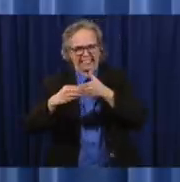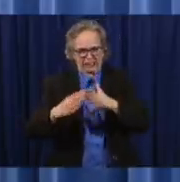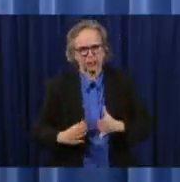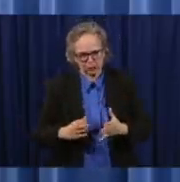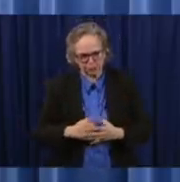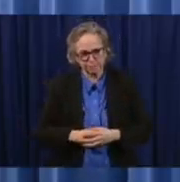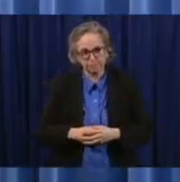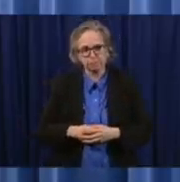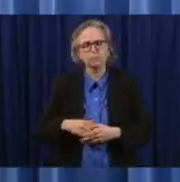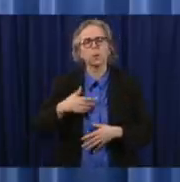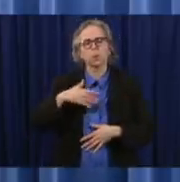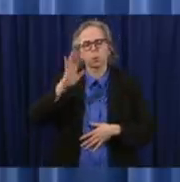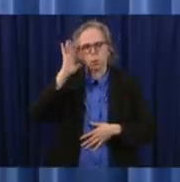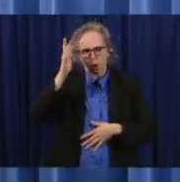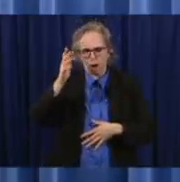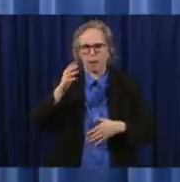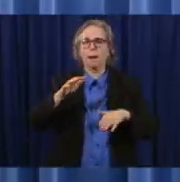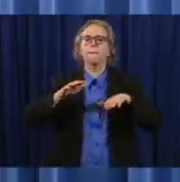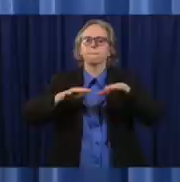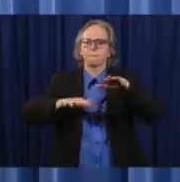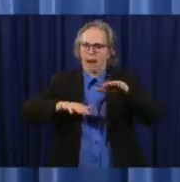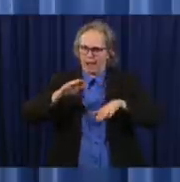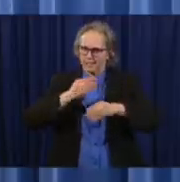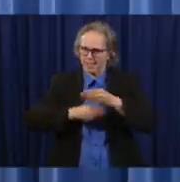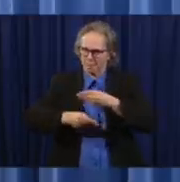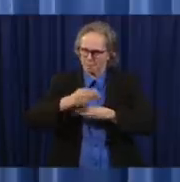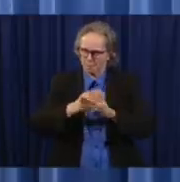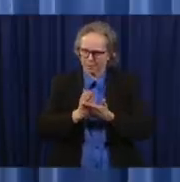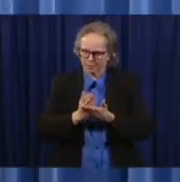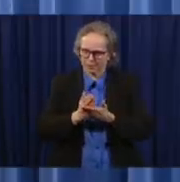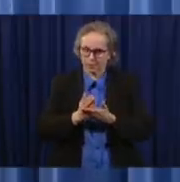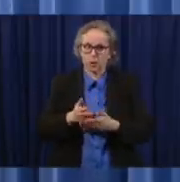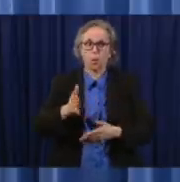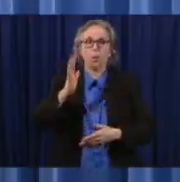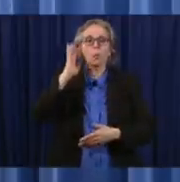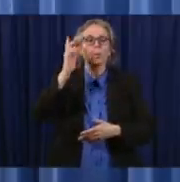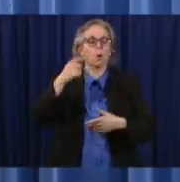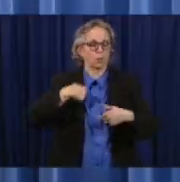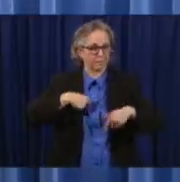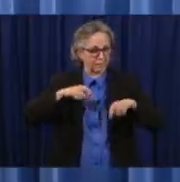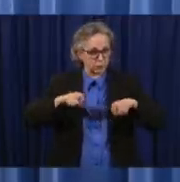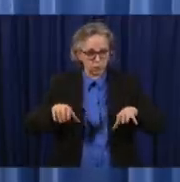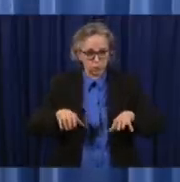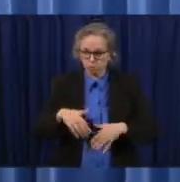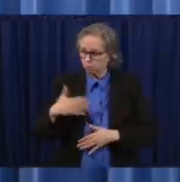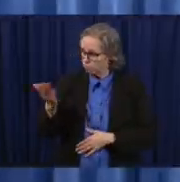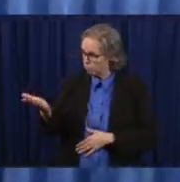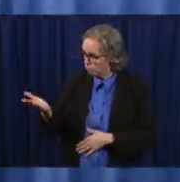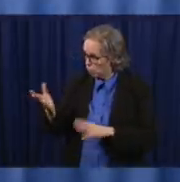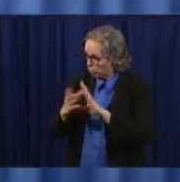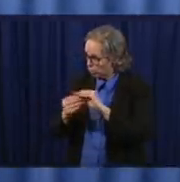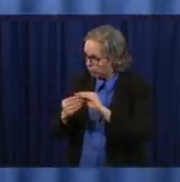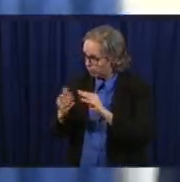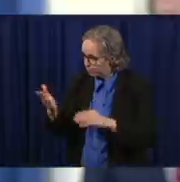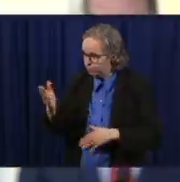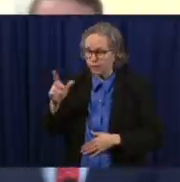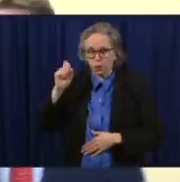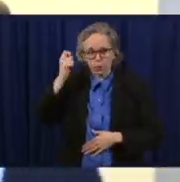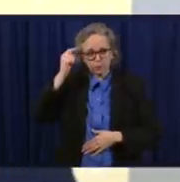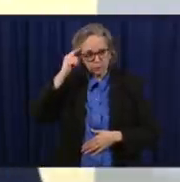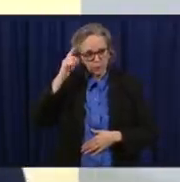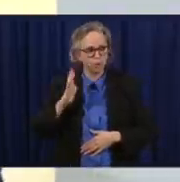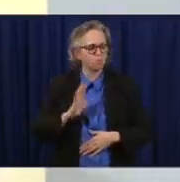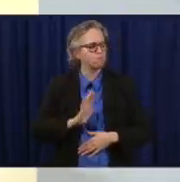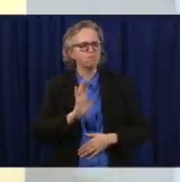budget. We'll do what we need to do. John, do you want to add something? No, Governor, I'm sorry. Yep.